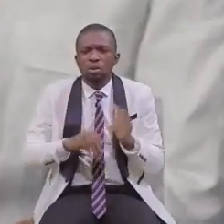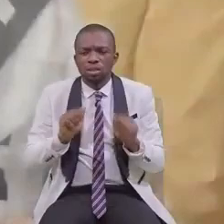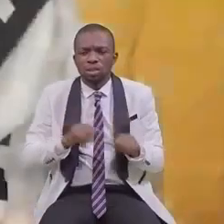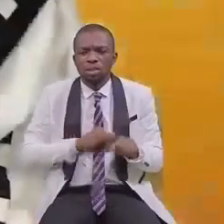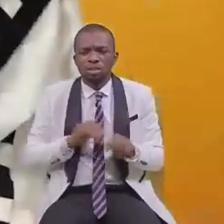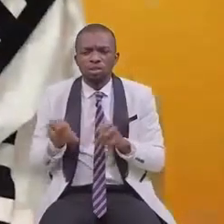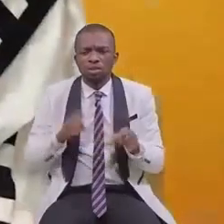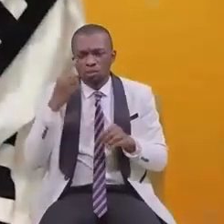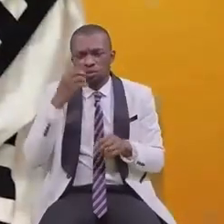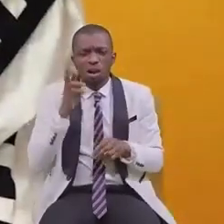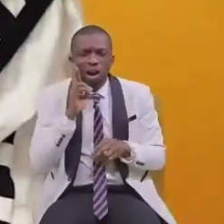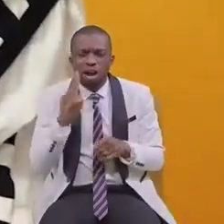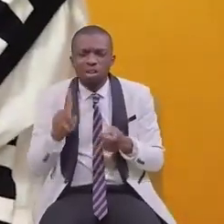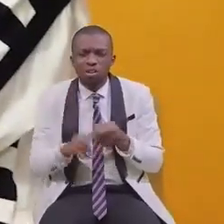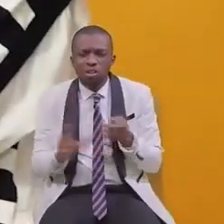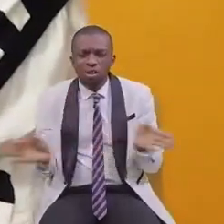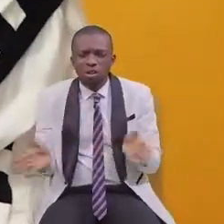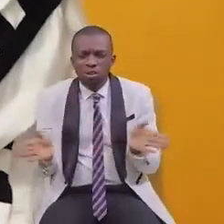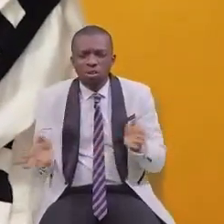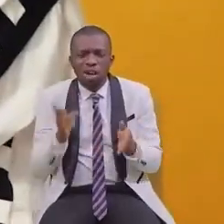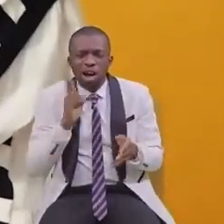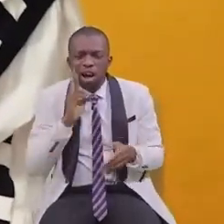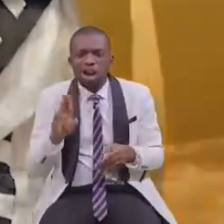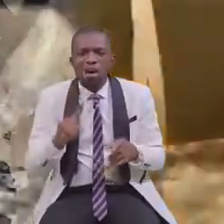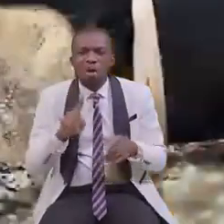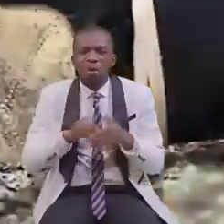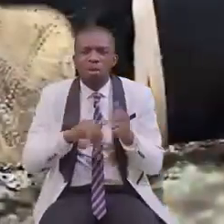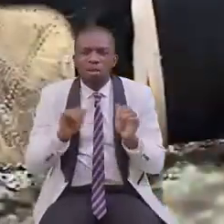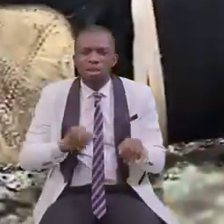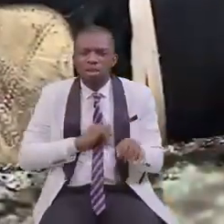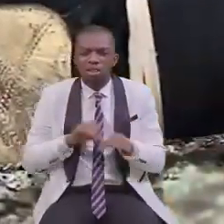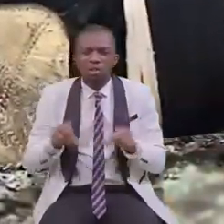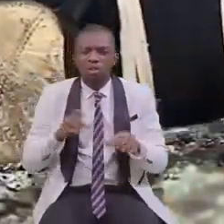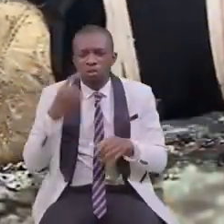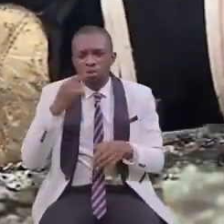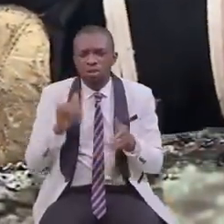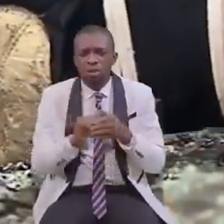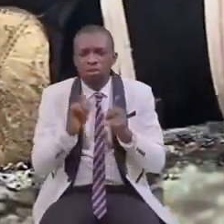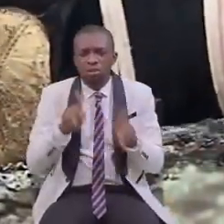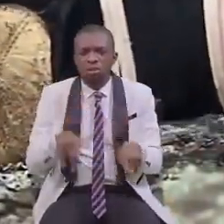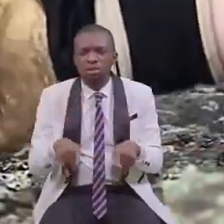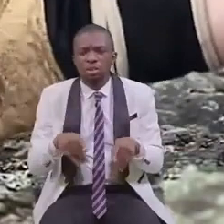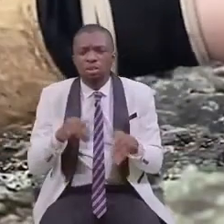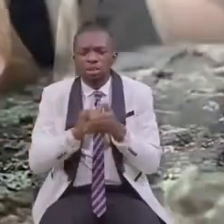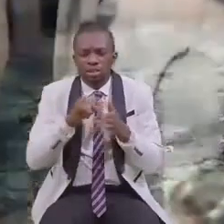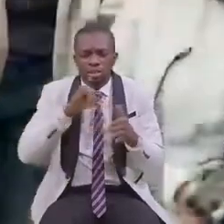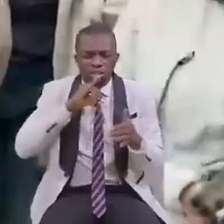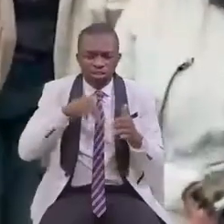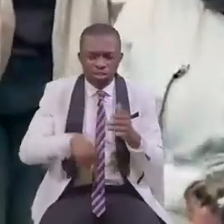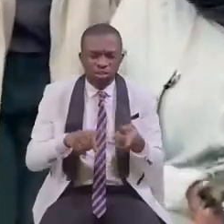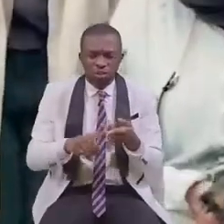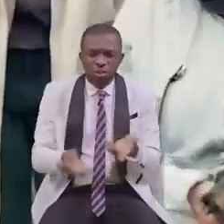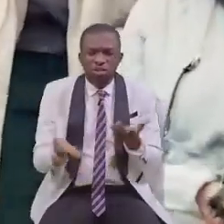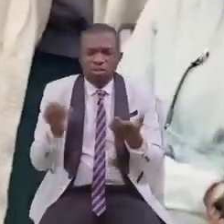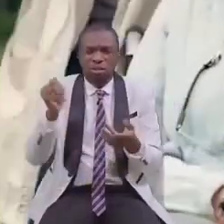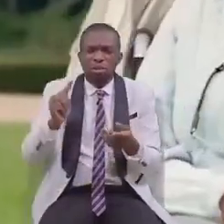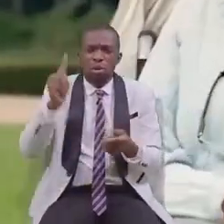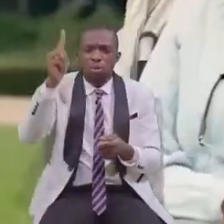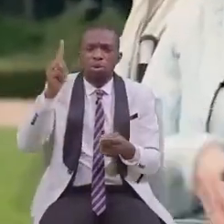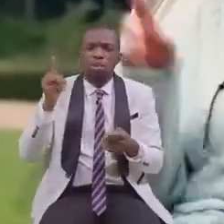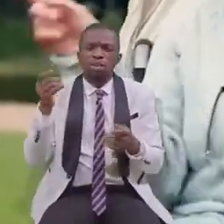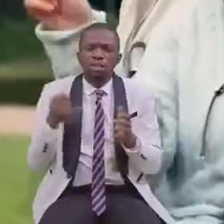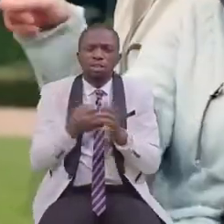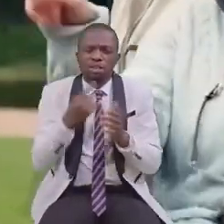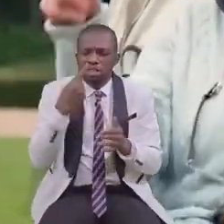to encourage her? What can I do for that person that is down to lift him up? It says,